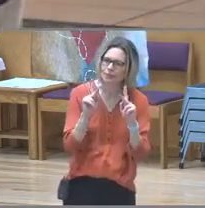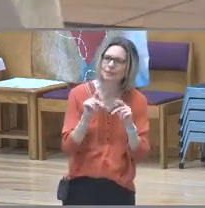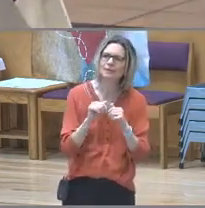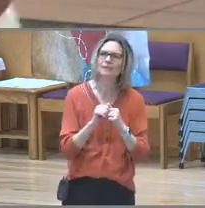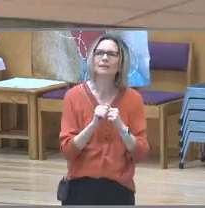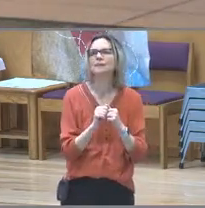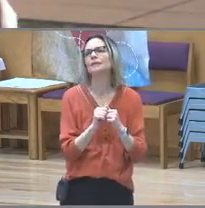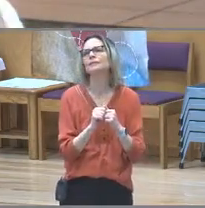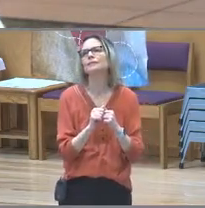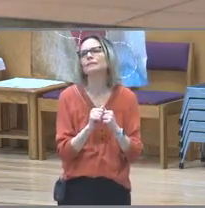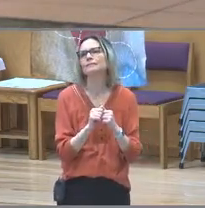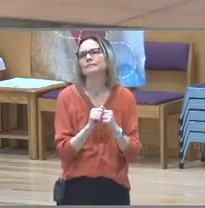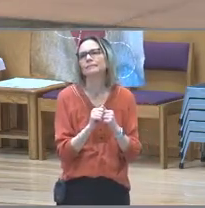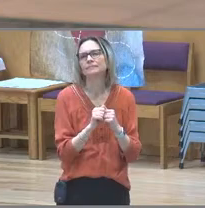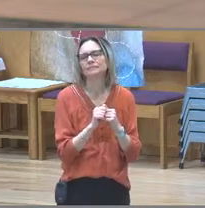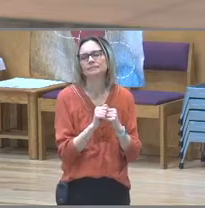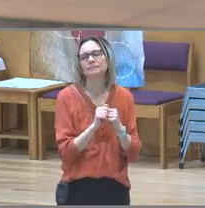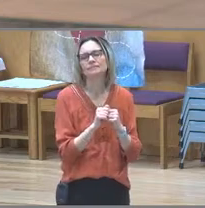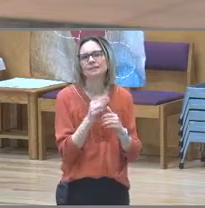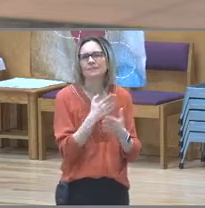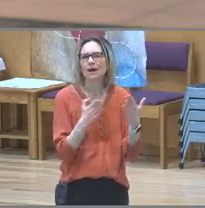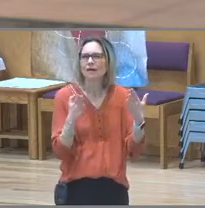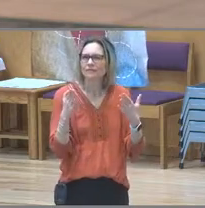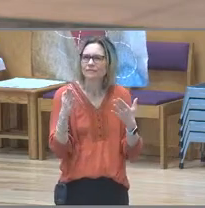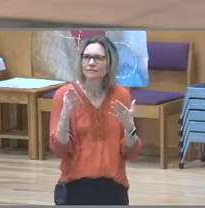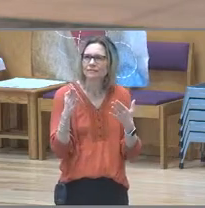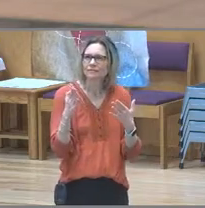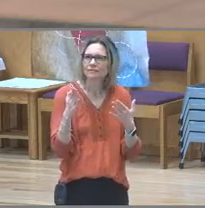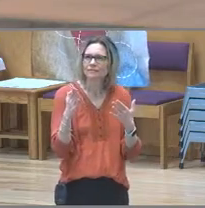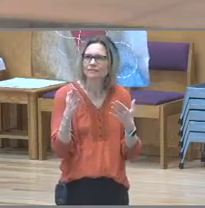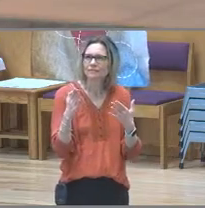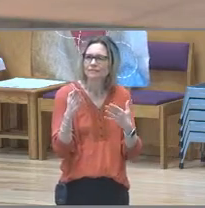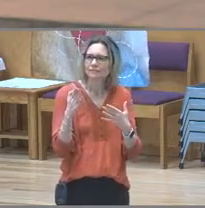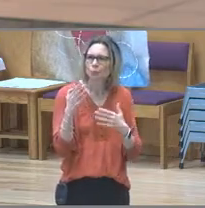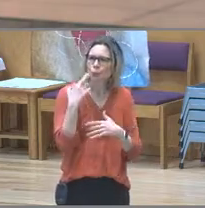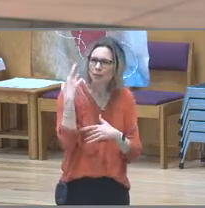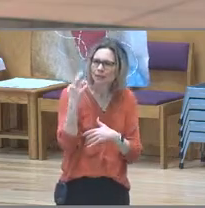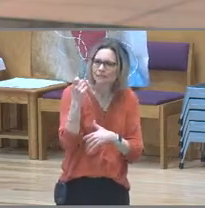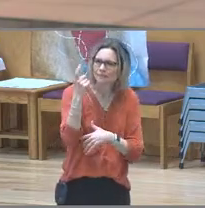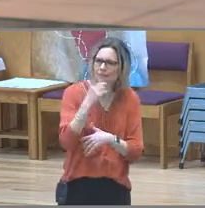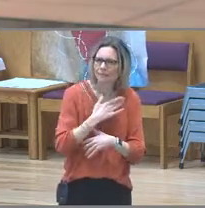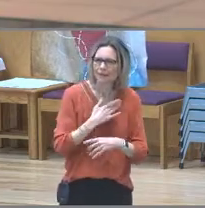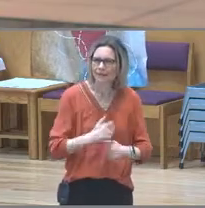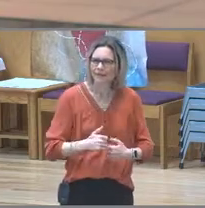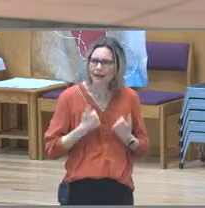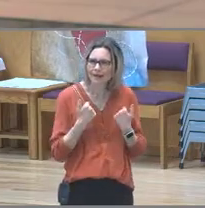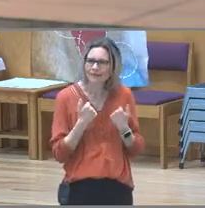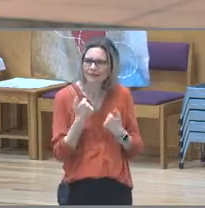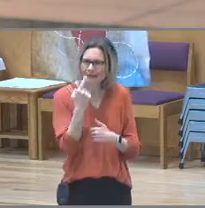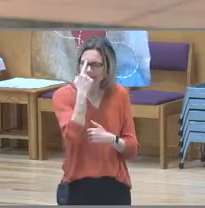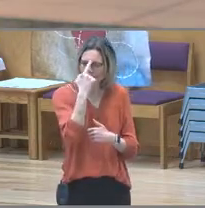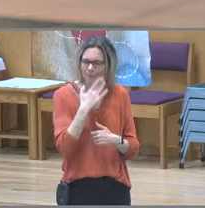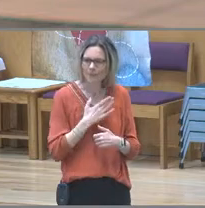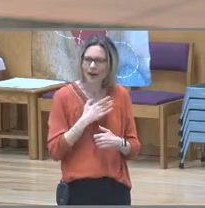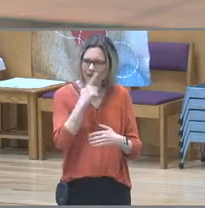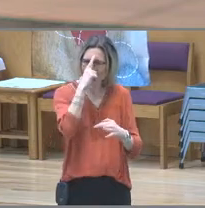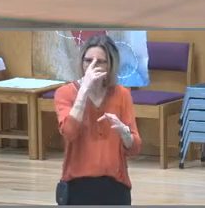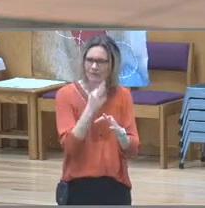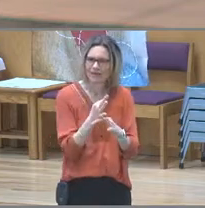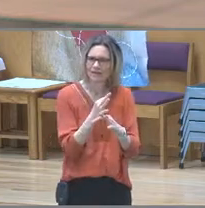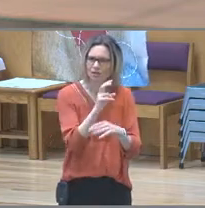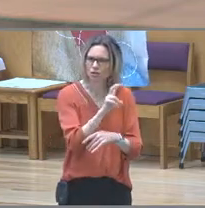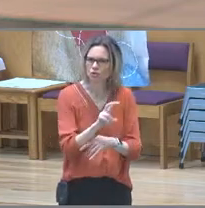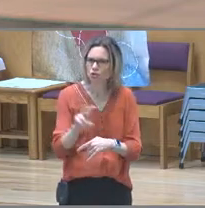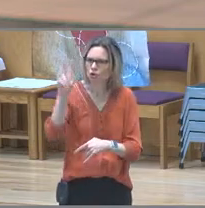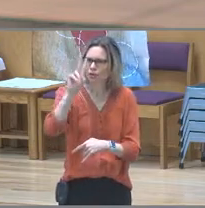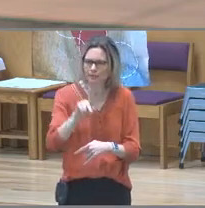have come to embrace in my life because I think that my journey, faith journey, but also